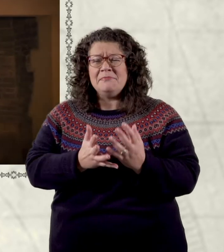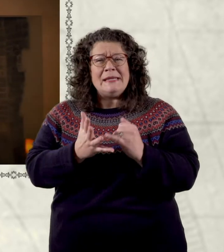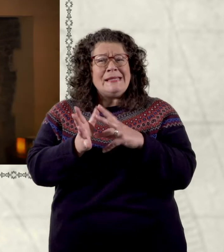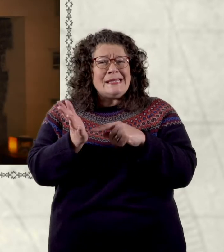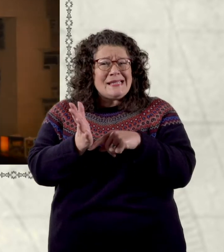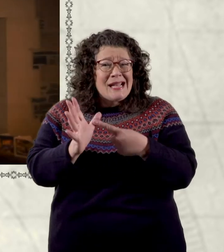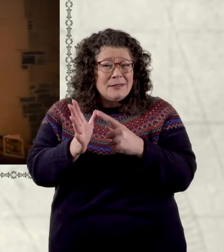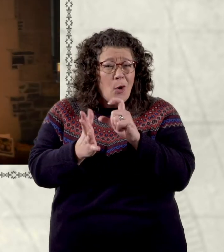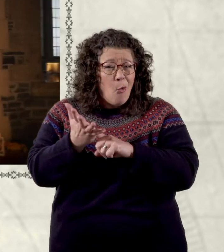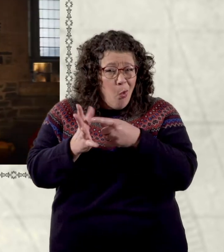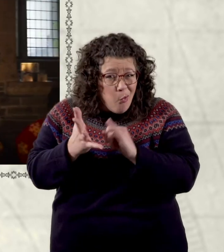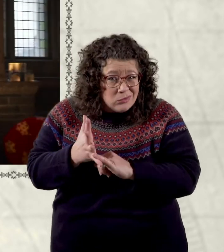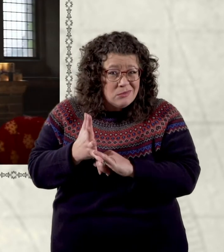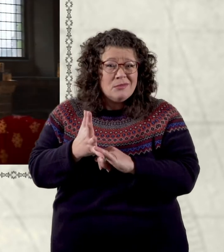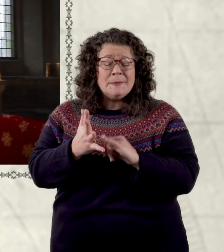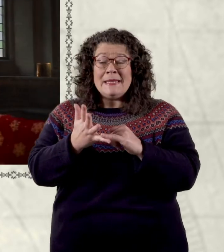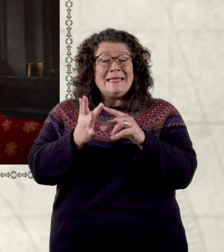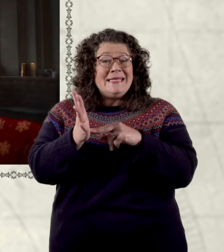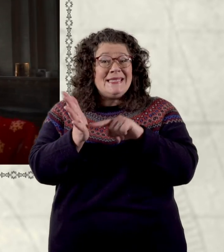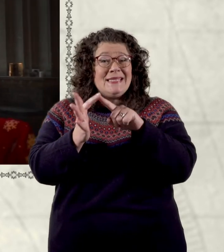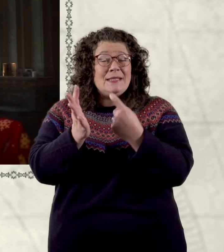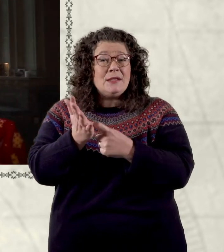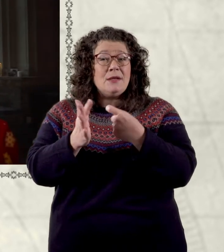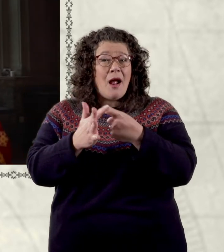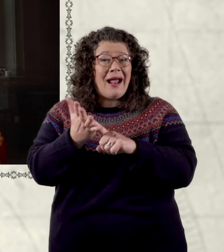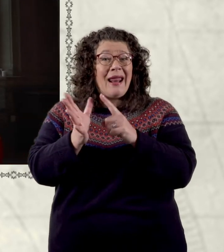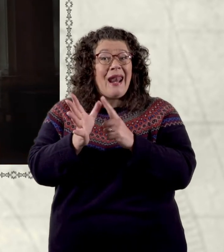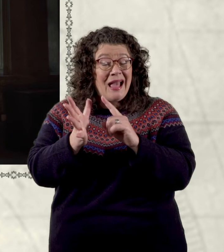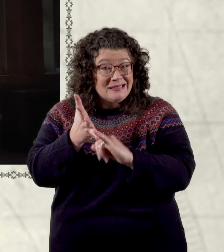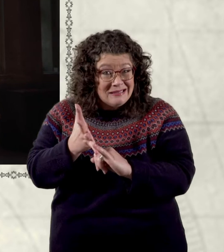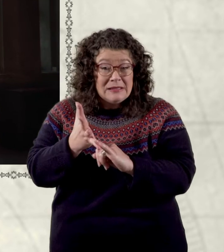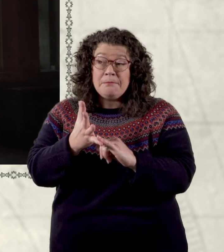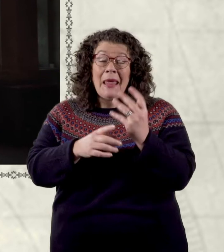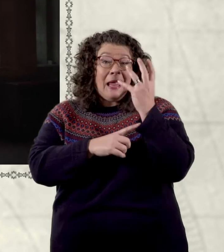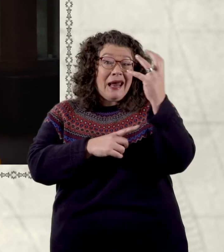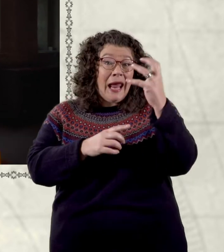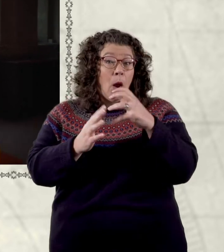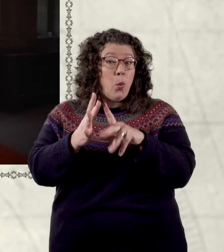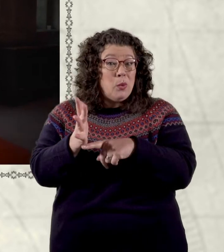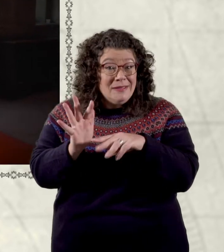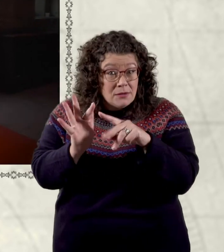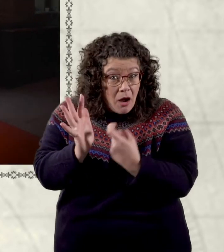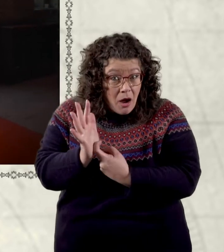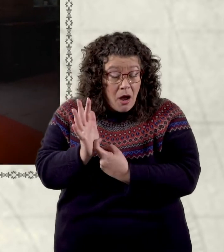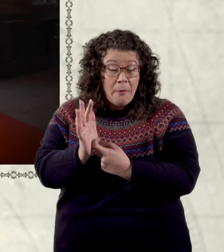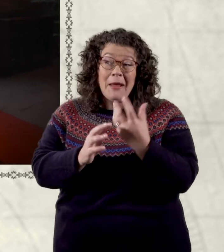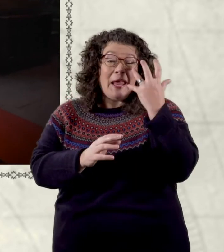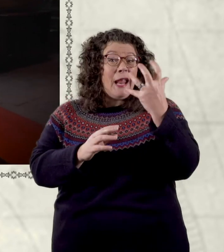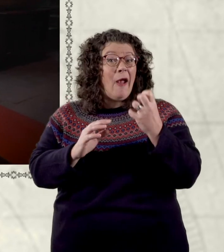Claus, Sinterklaas, even King Winter, King Frost, Father